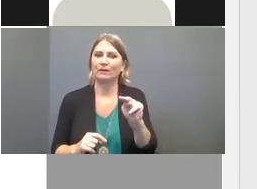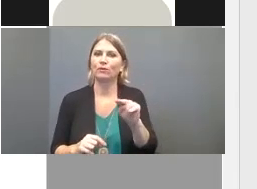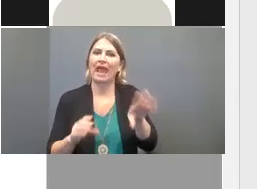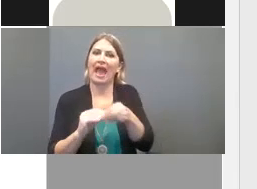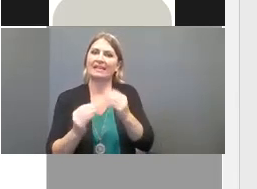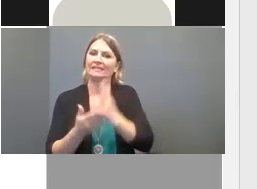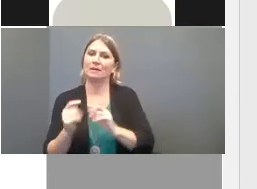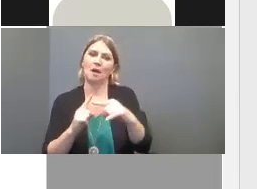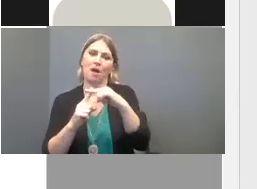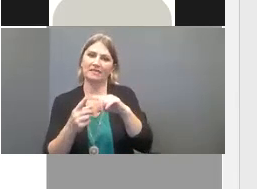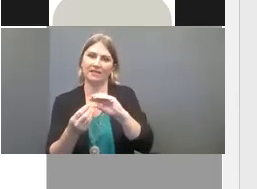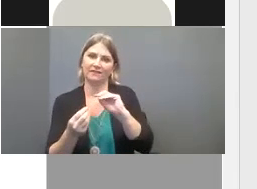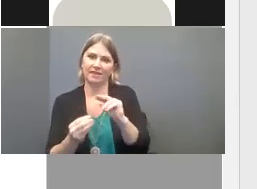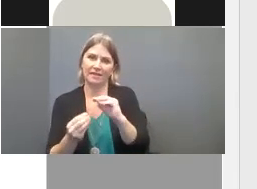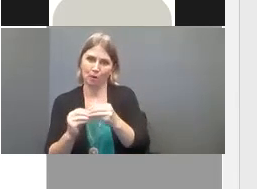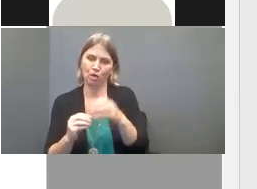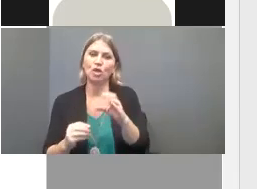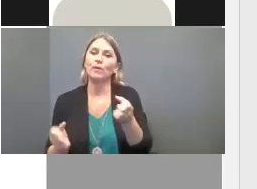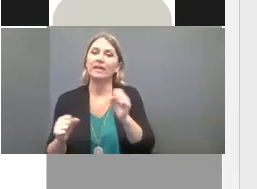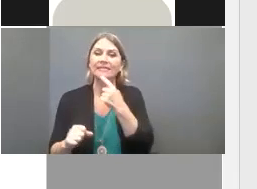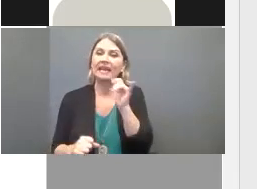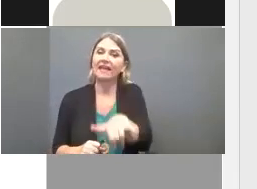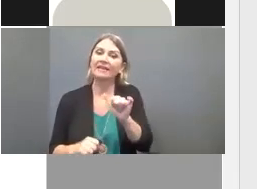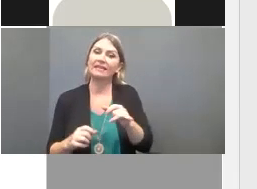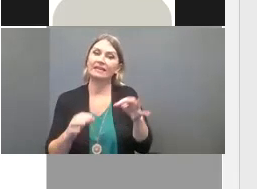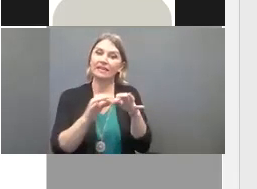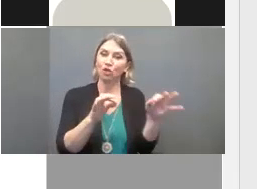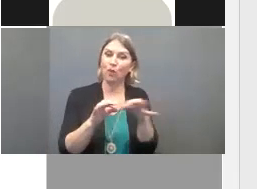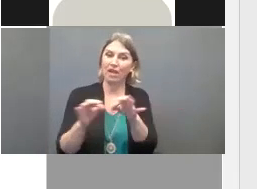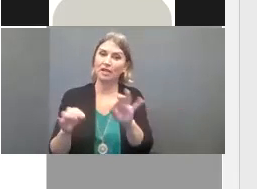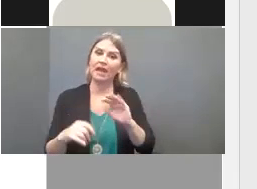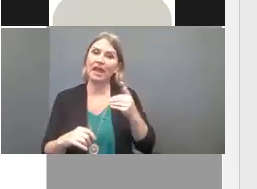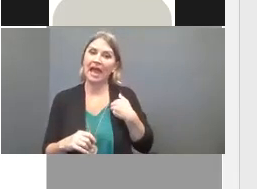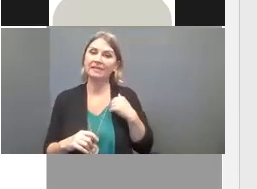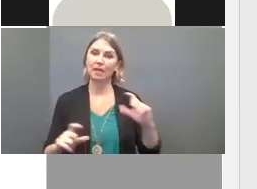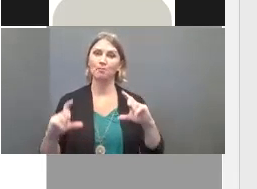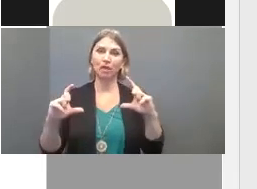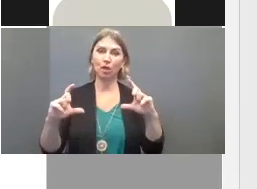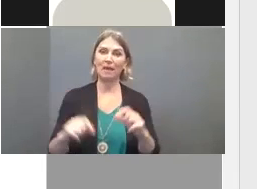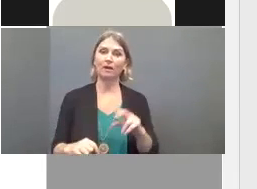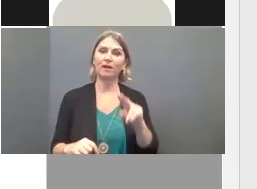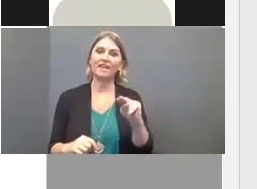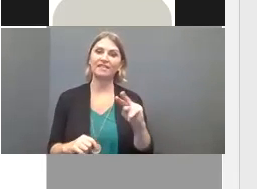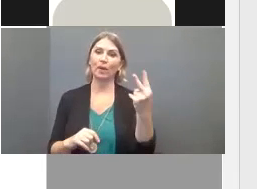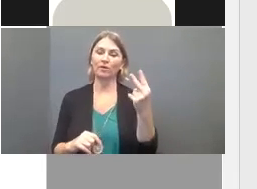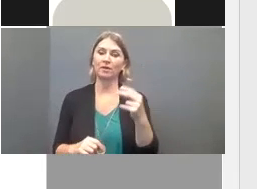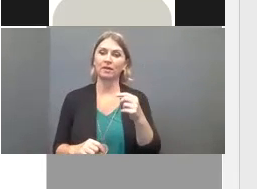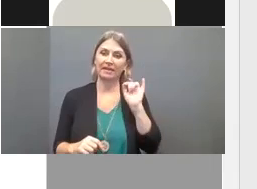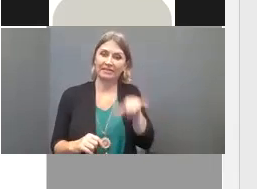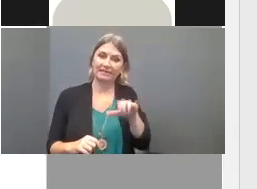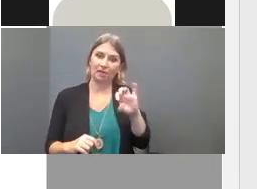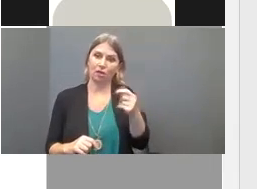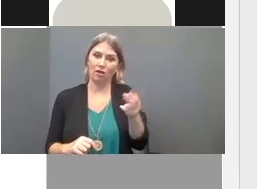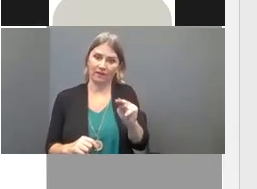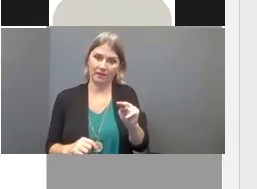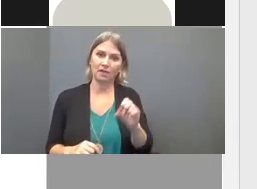is always positive. And we can say that this equation has a big omega of n squared because that provides the lower bound. So we